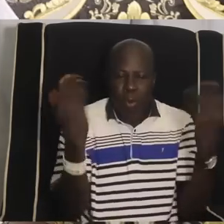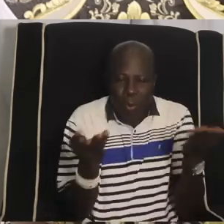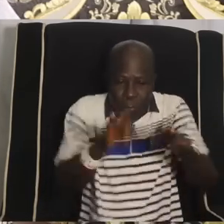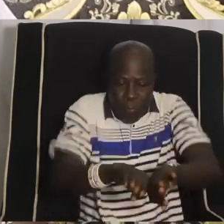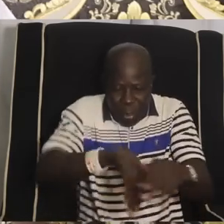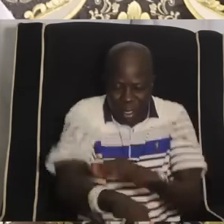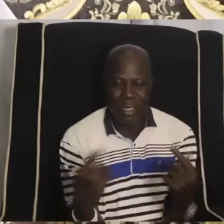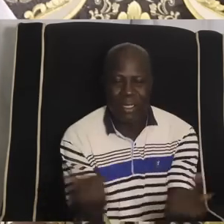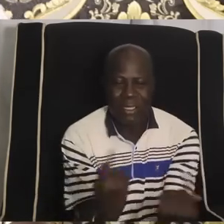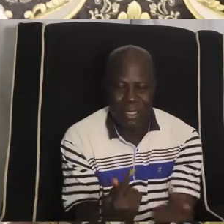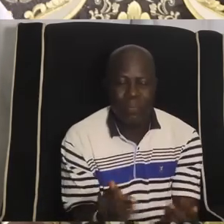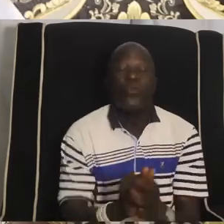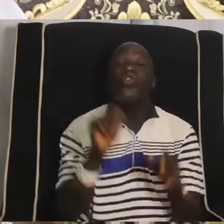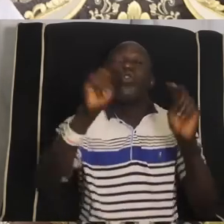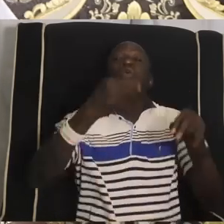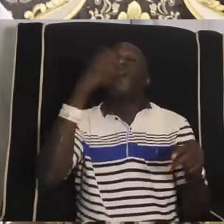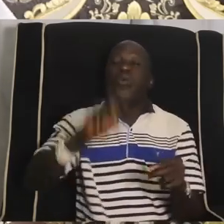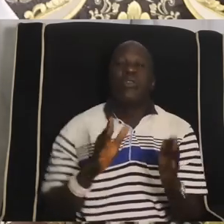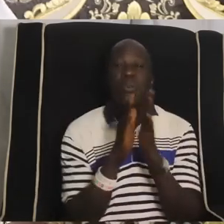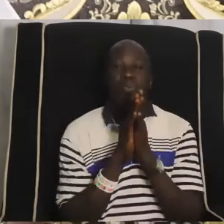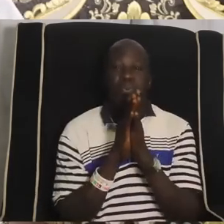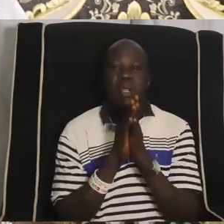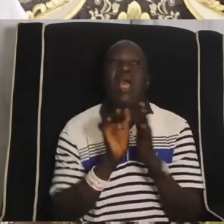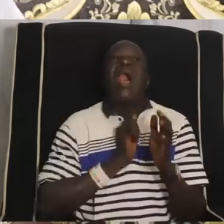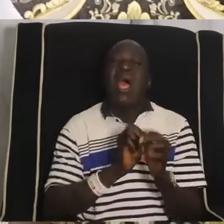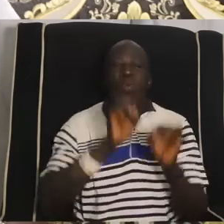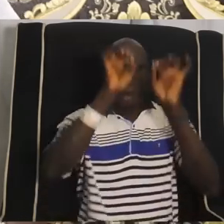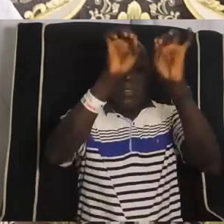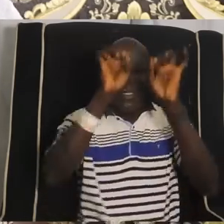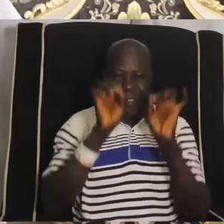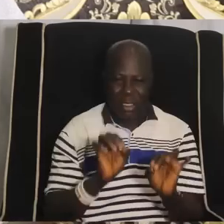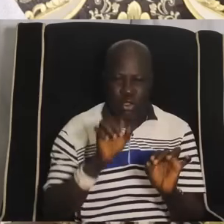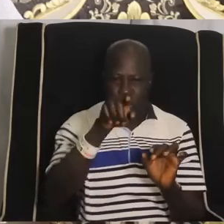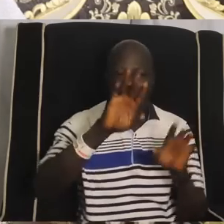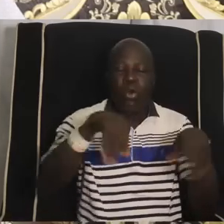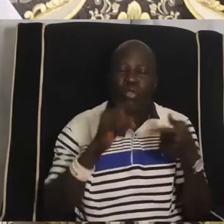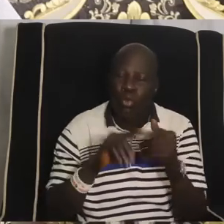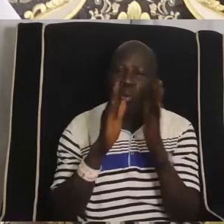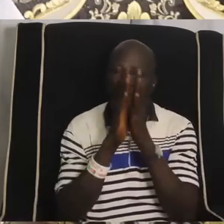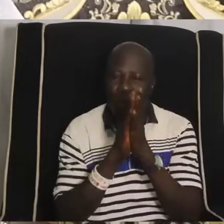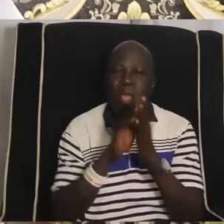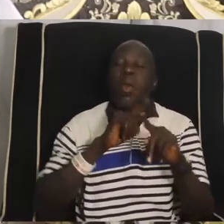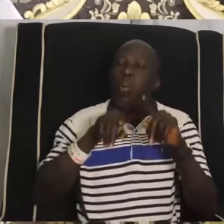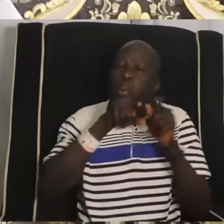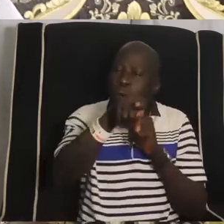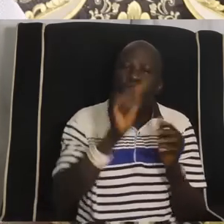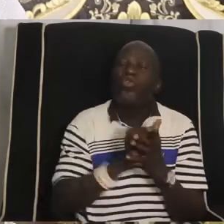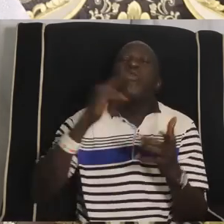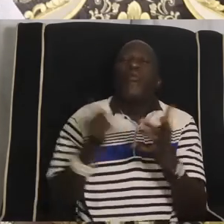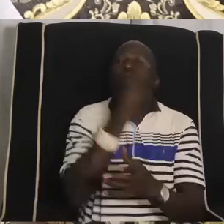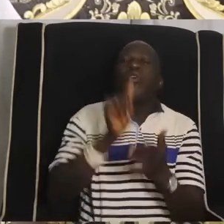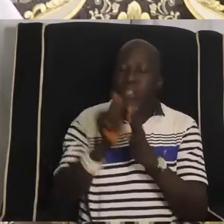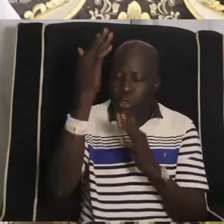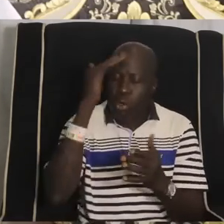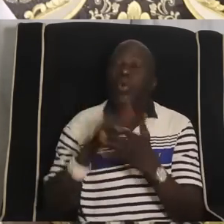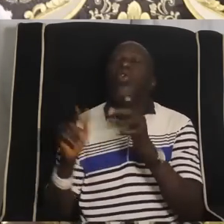for victims. Opodo gbadura o. You must pray. Mo ma ko yin be se gbadura. I will teach you how to pray. Ama iwo opodo ko ko mo pe nto